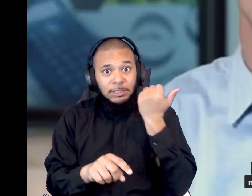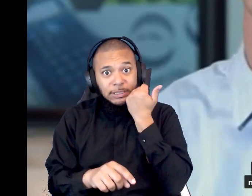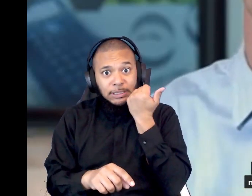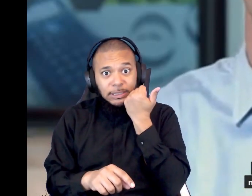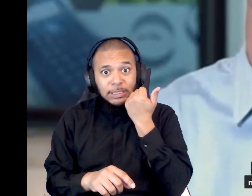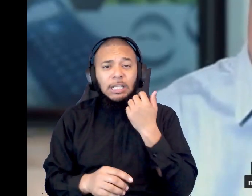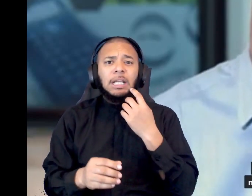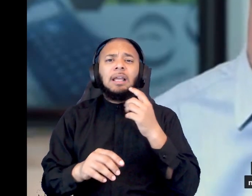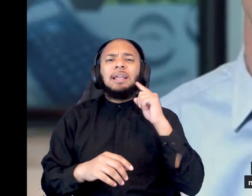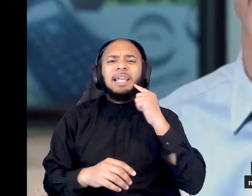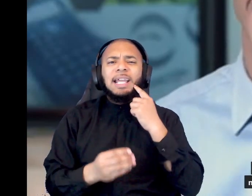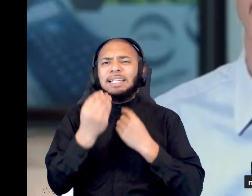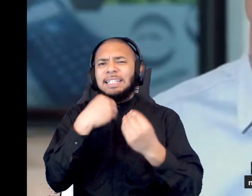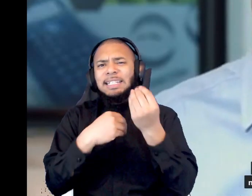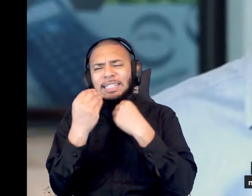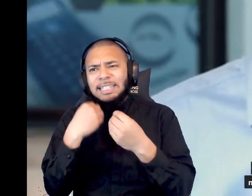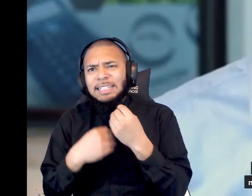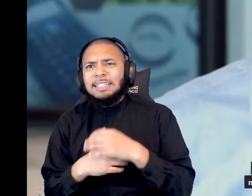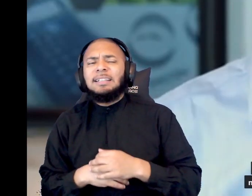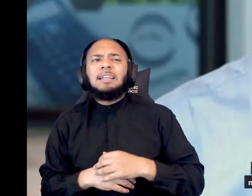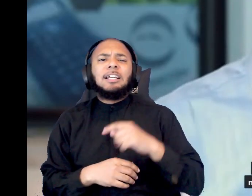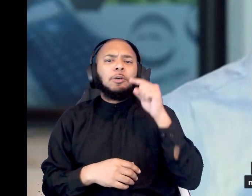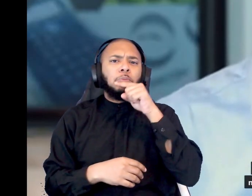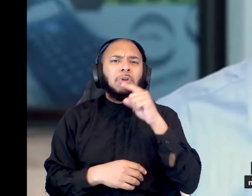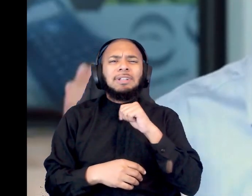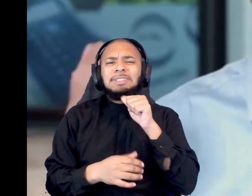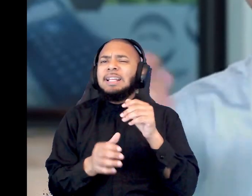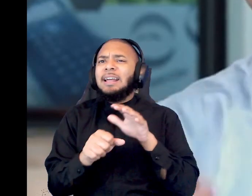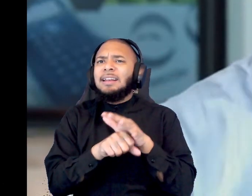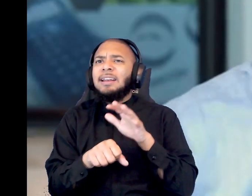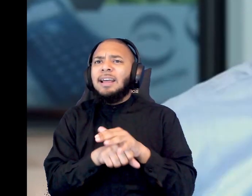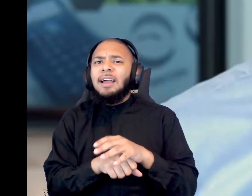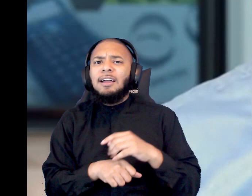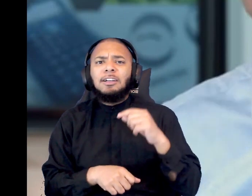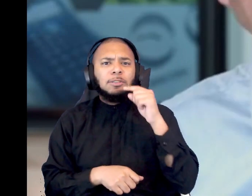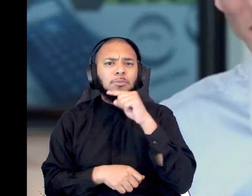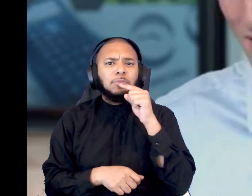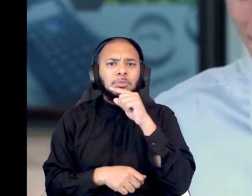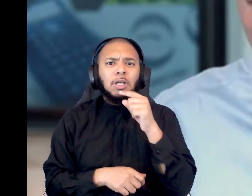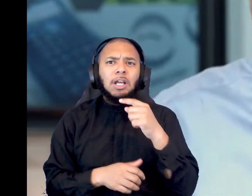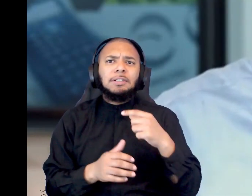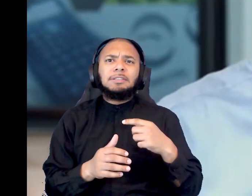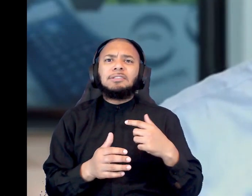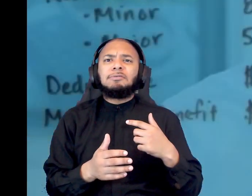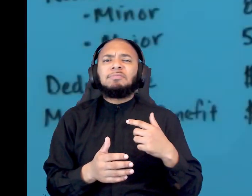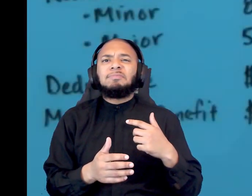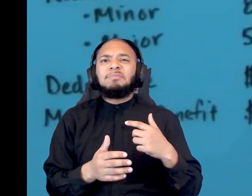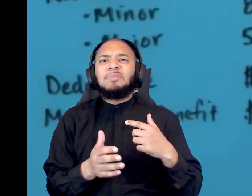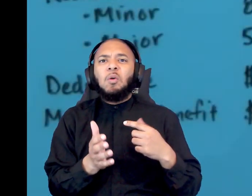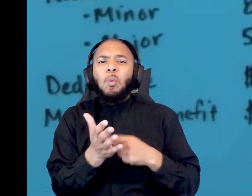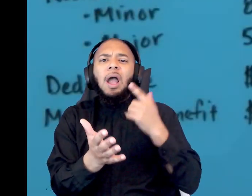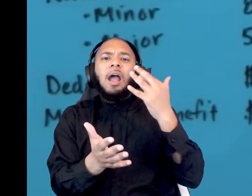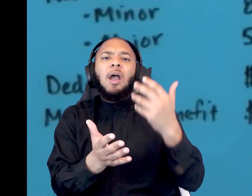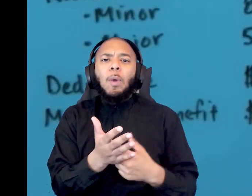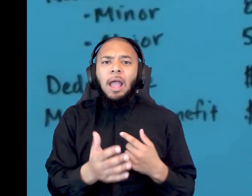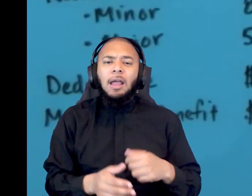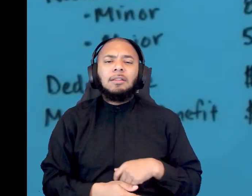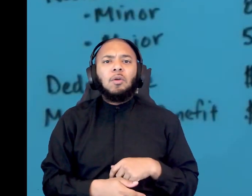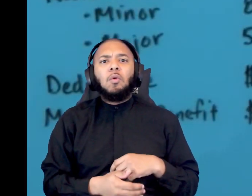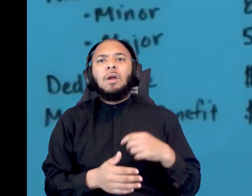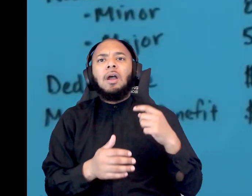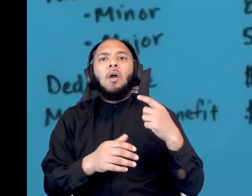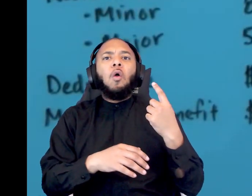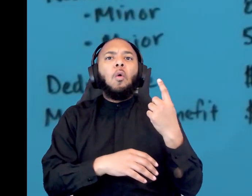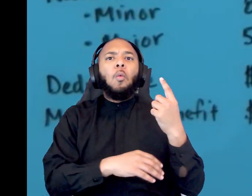Remember, morning and night. I know you always remember night, but brush them in the morning, come on. So that filling cost